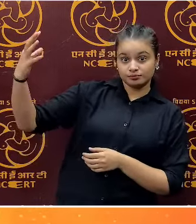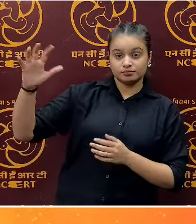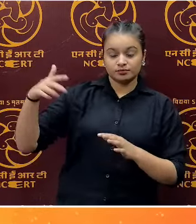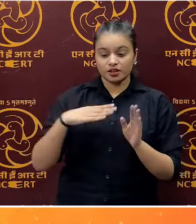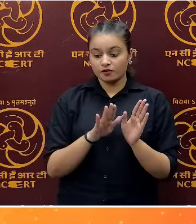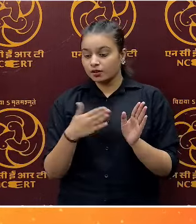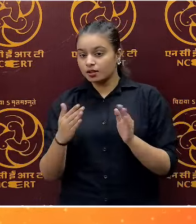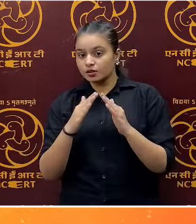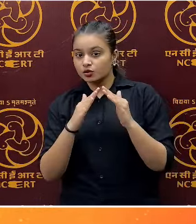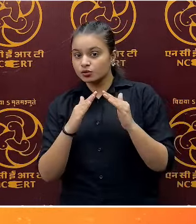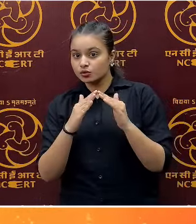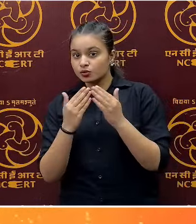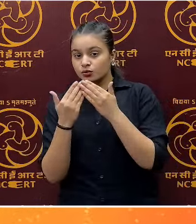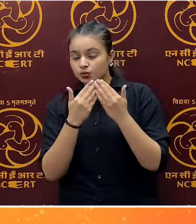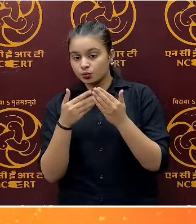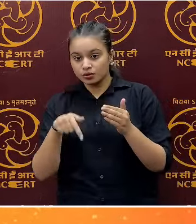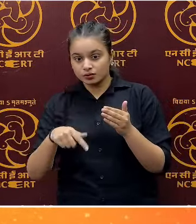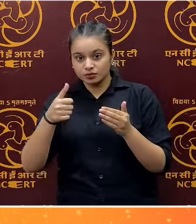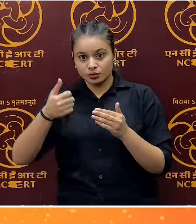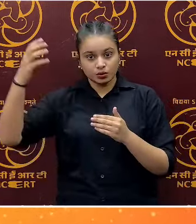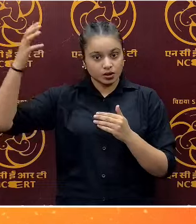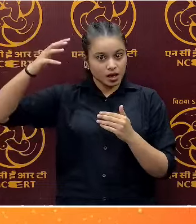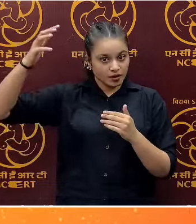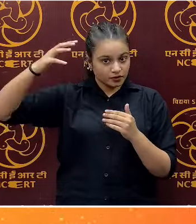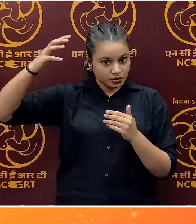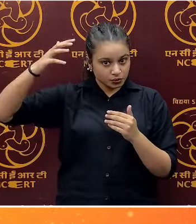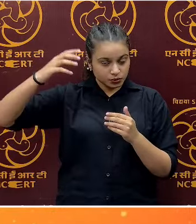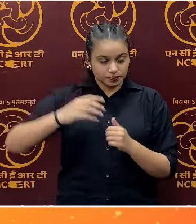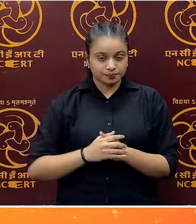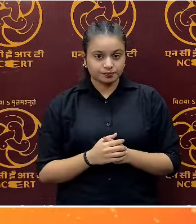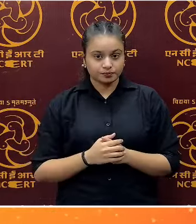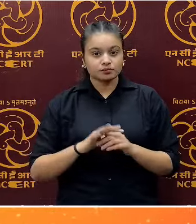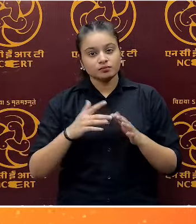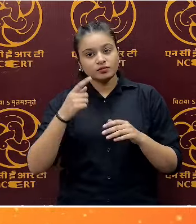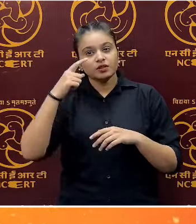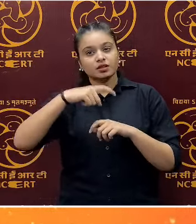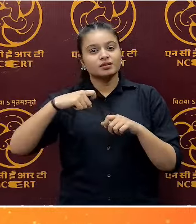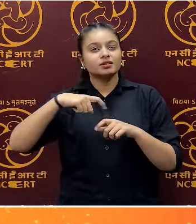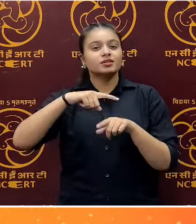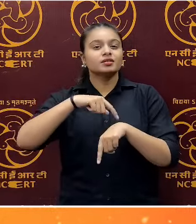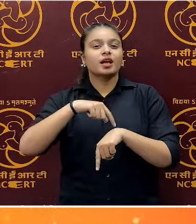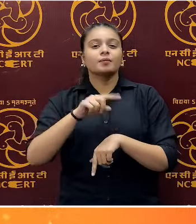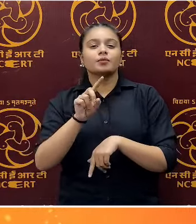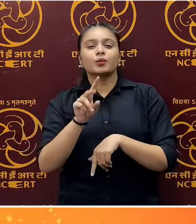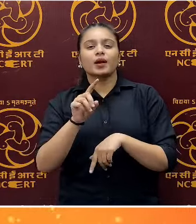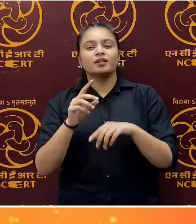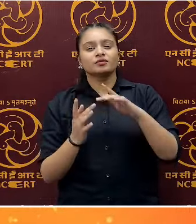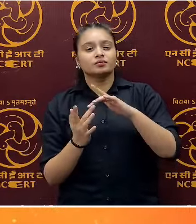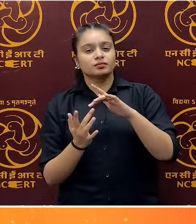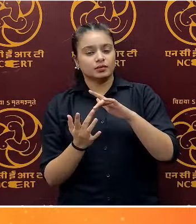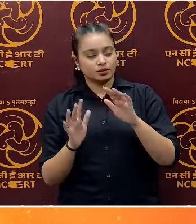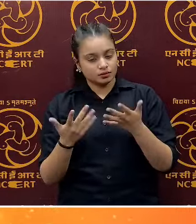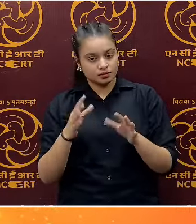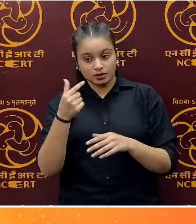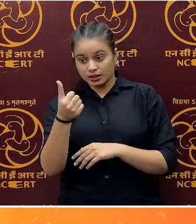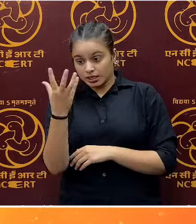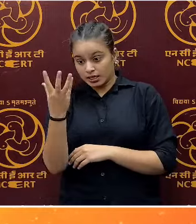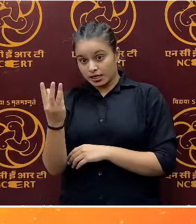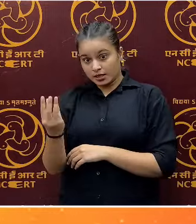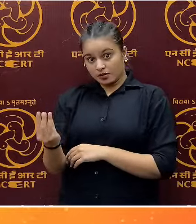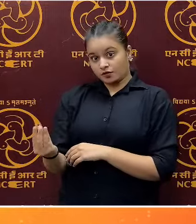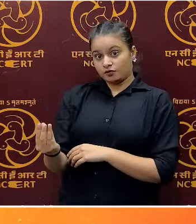school and he is saying good afternoon, as at the afternoon time you are mostly in your school. Then in the evening time, the boy is out in